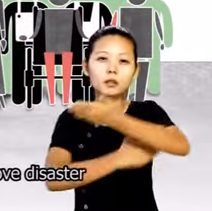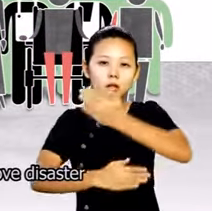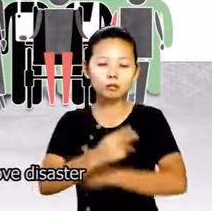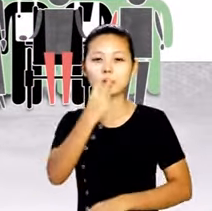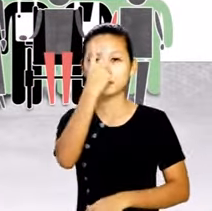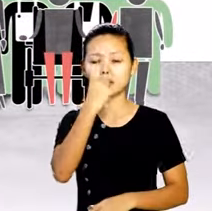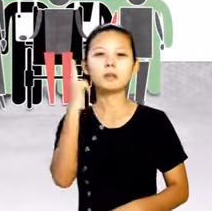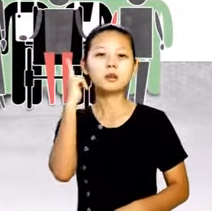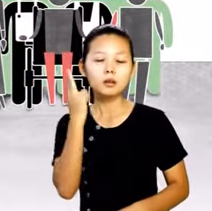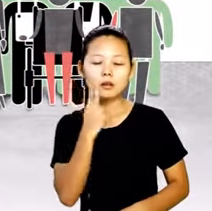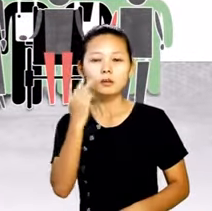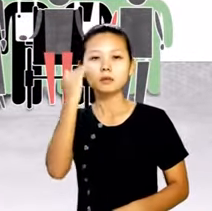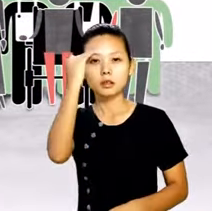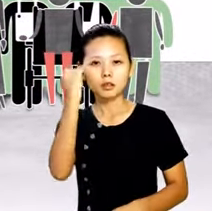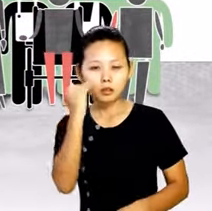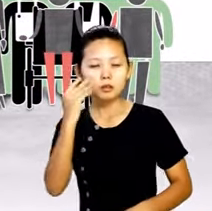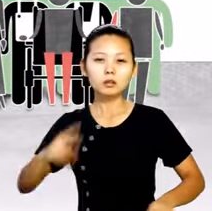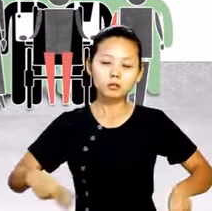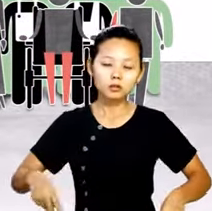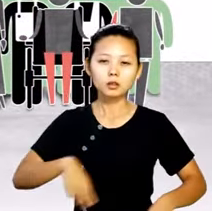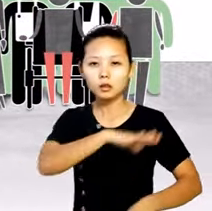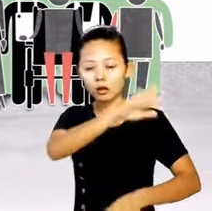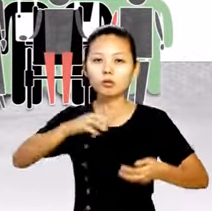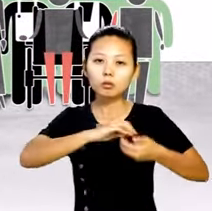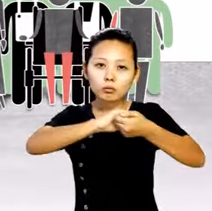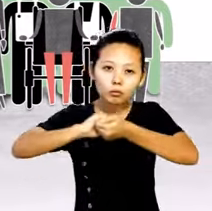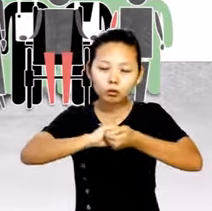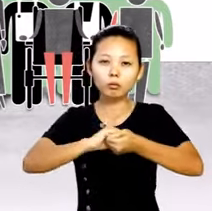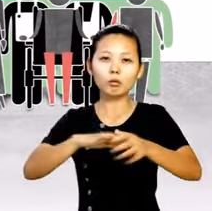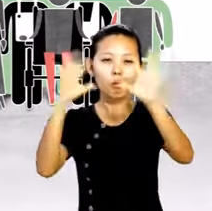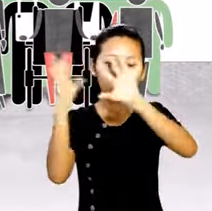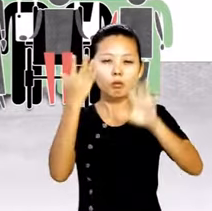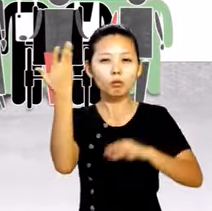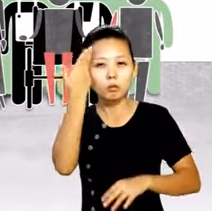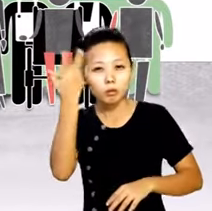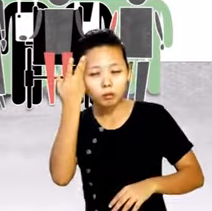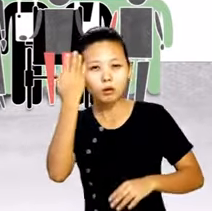improve disaster prevention and mitigation.